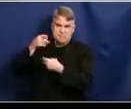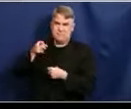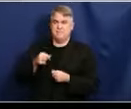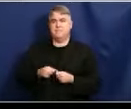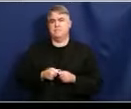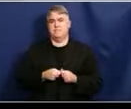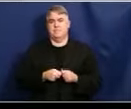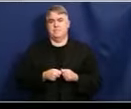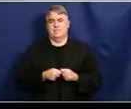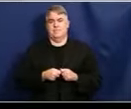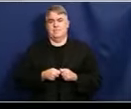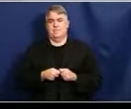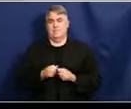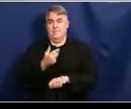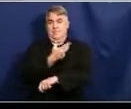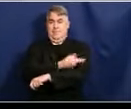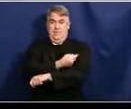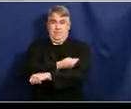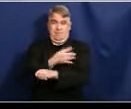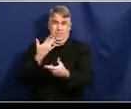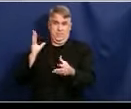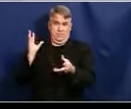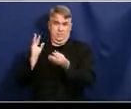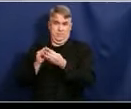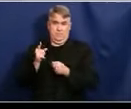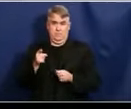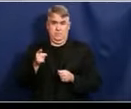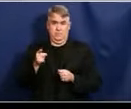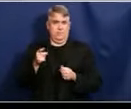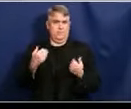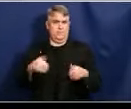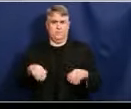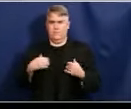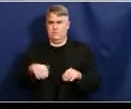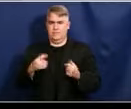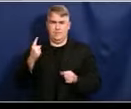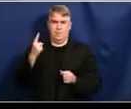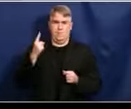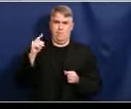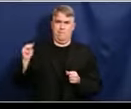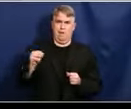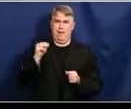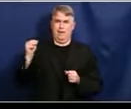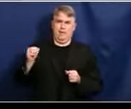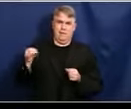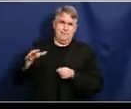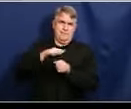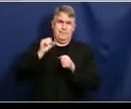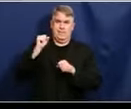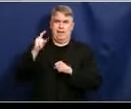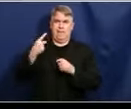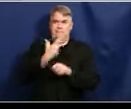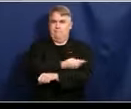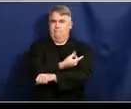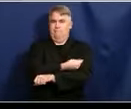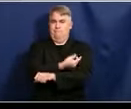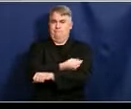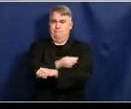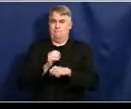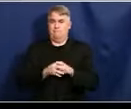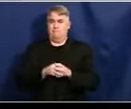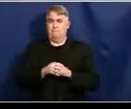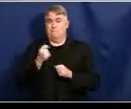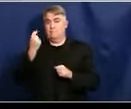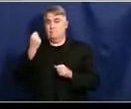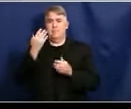total doses administered. We had an exciting day with our millionth vaccine, and we're over that now. You see those pending documentation. They've